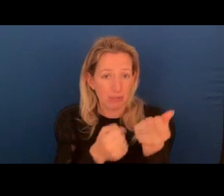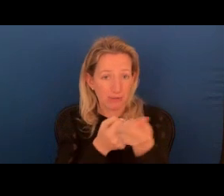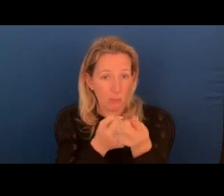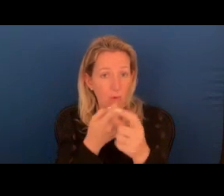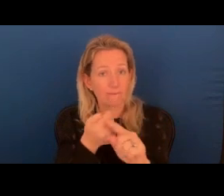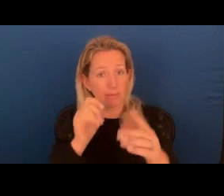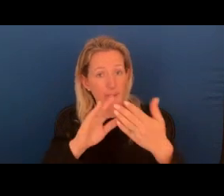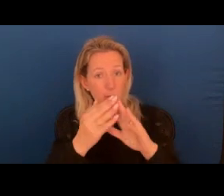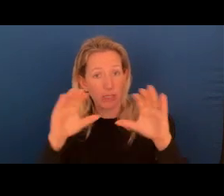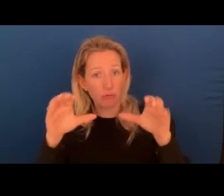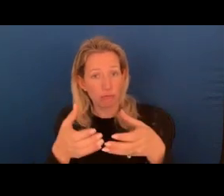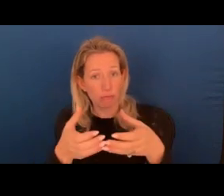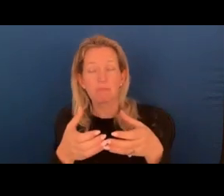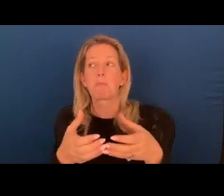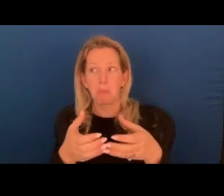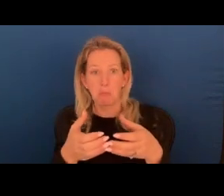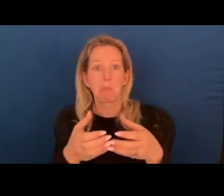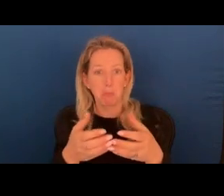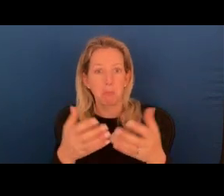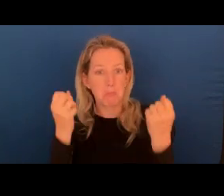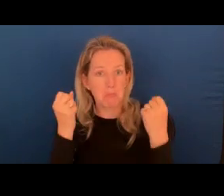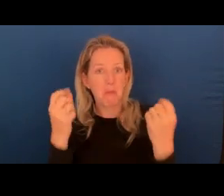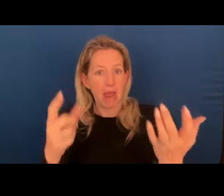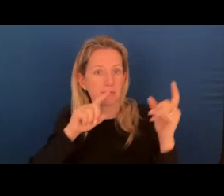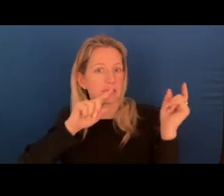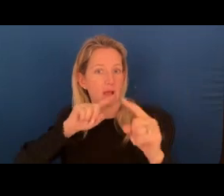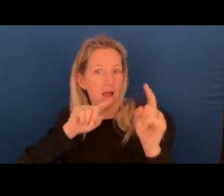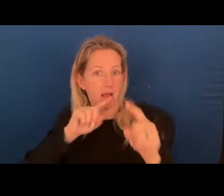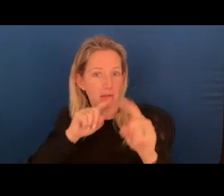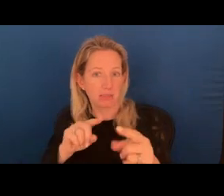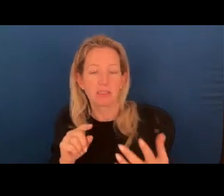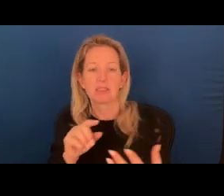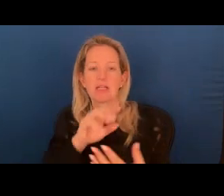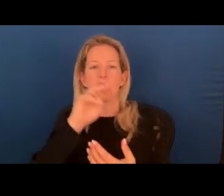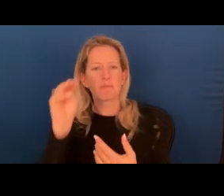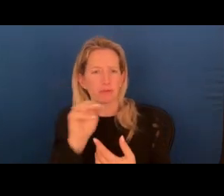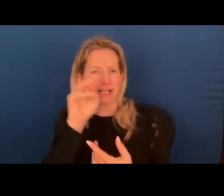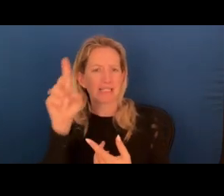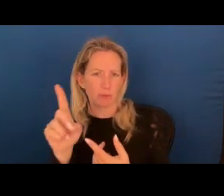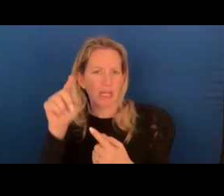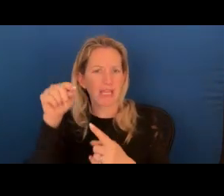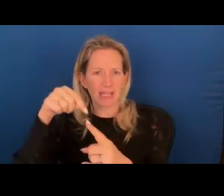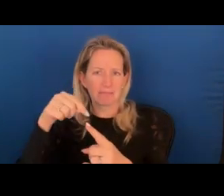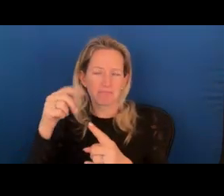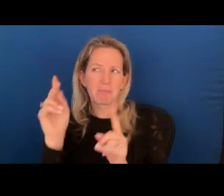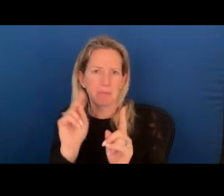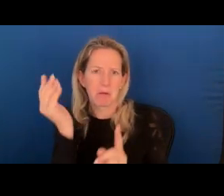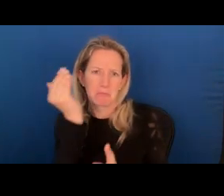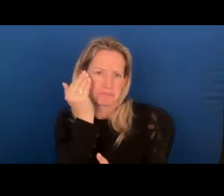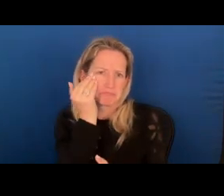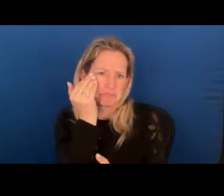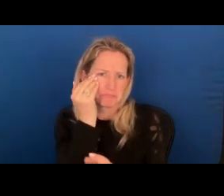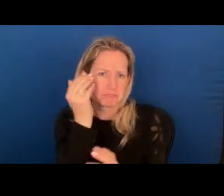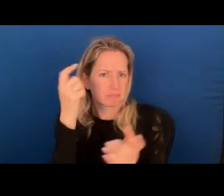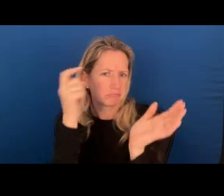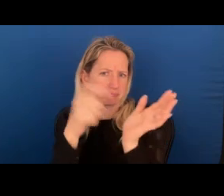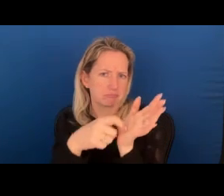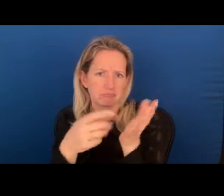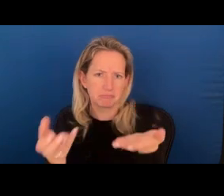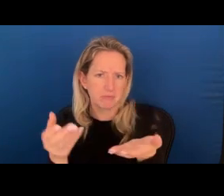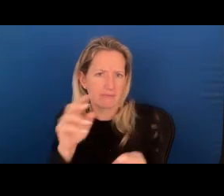interest in the community about this. Marine debris isn't something foreign to folks in Philly. You know, Zach was talking